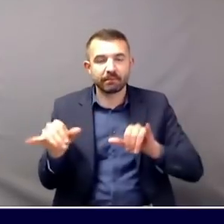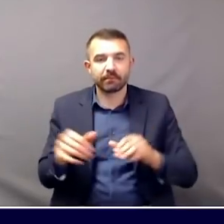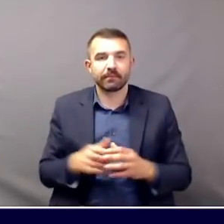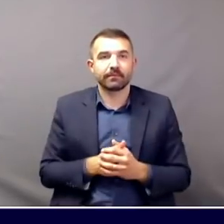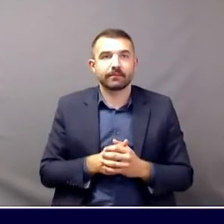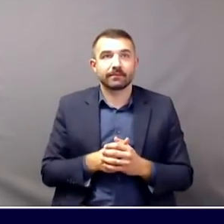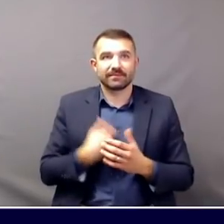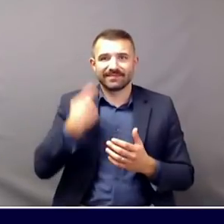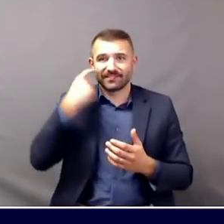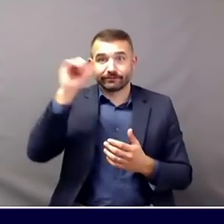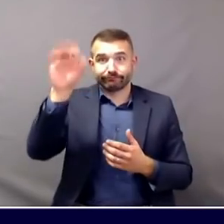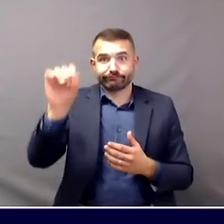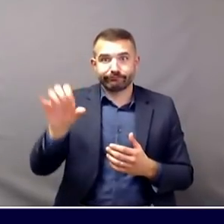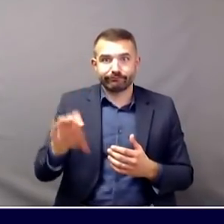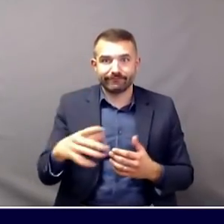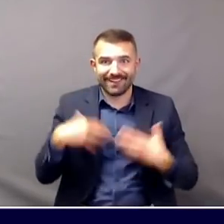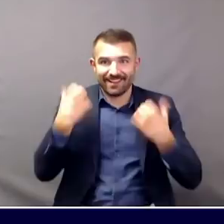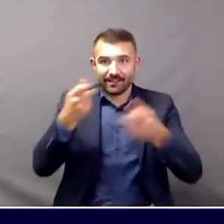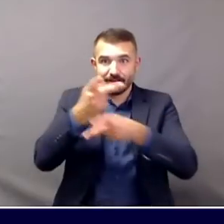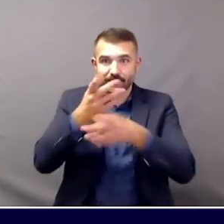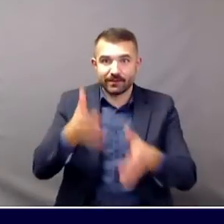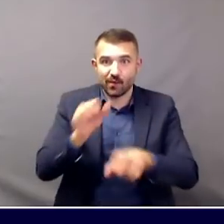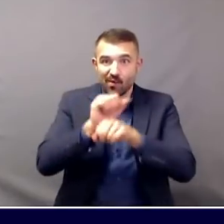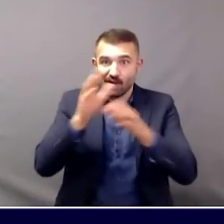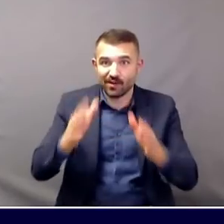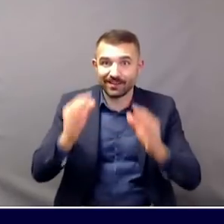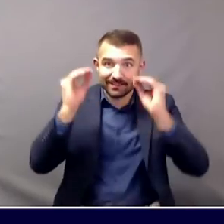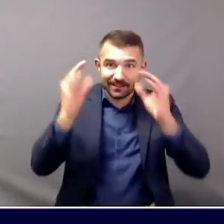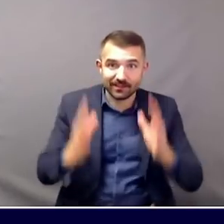snowplow drivers. That's who we're thinking about here.